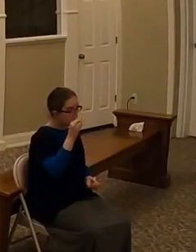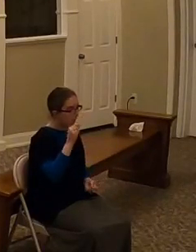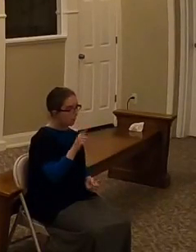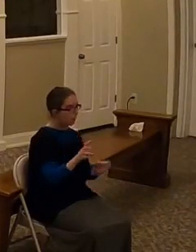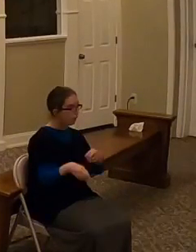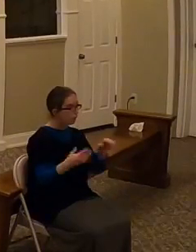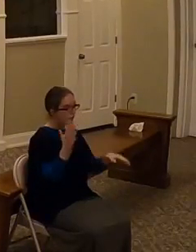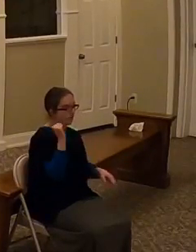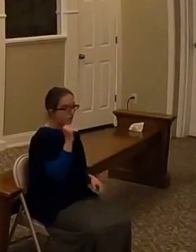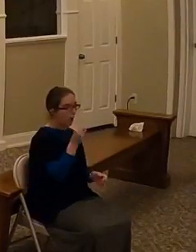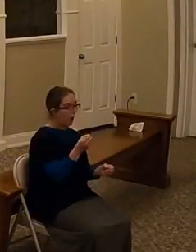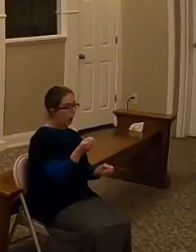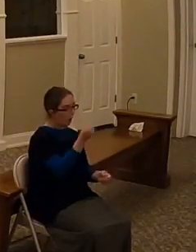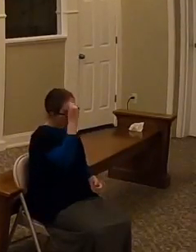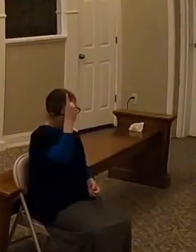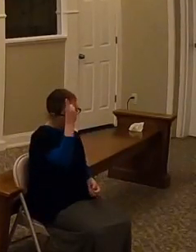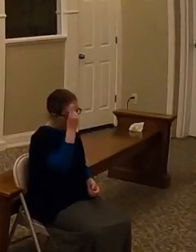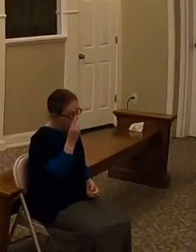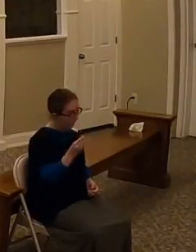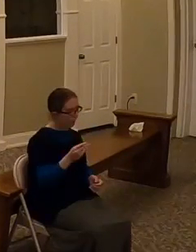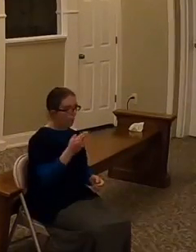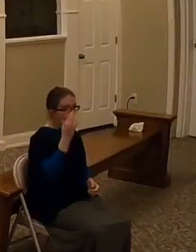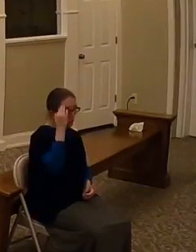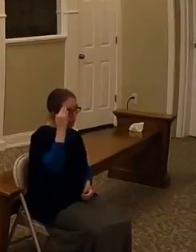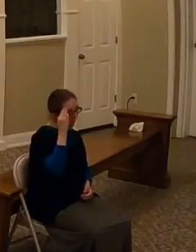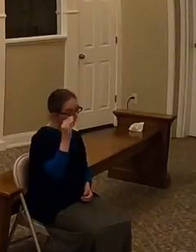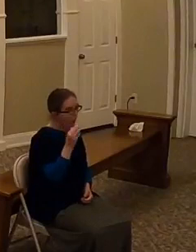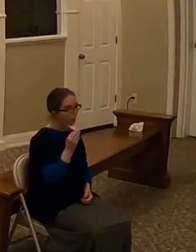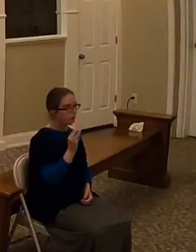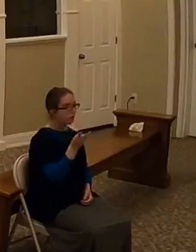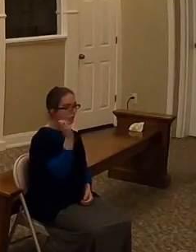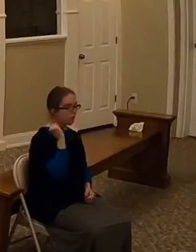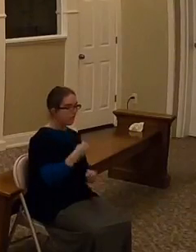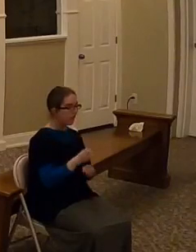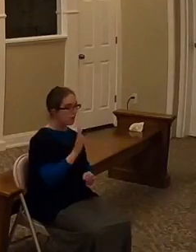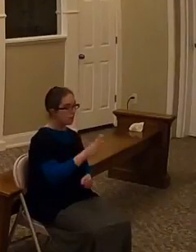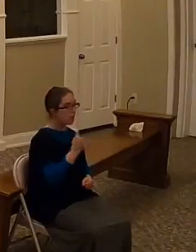You didn't realize it. You thought you were making your own stupid decisions.